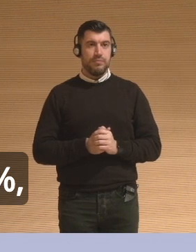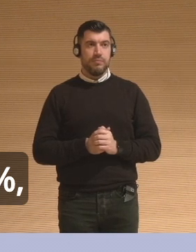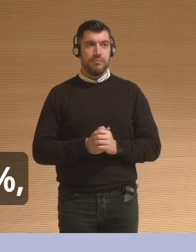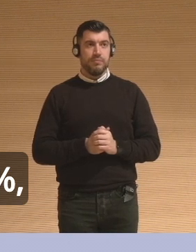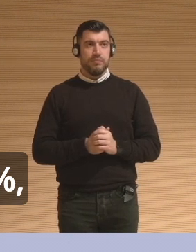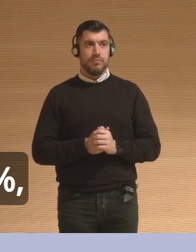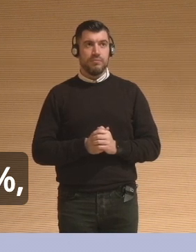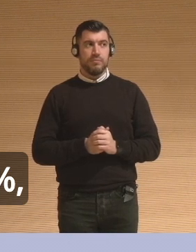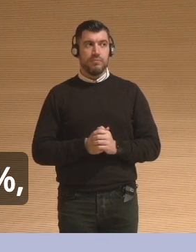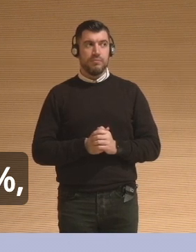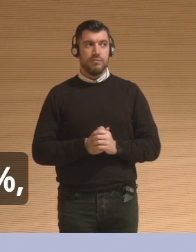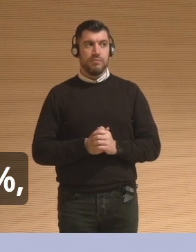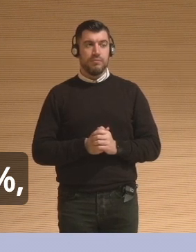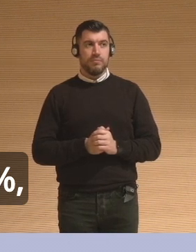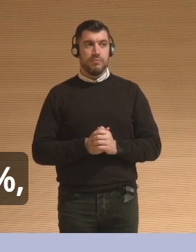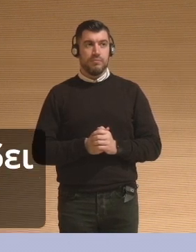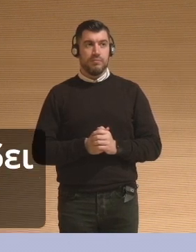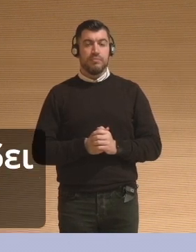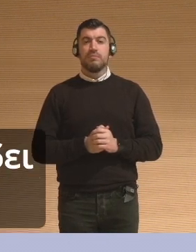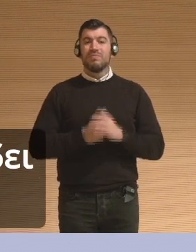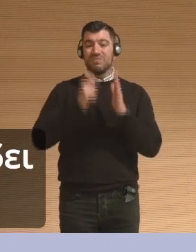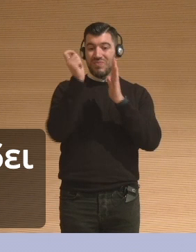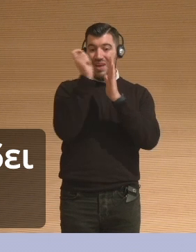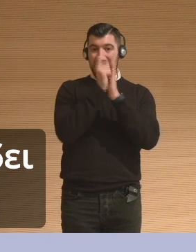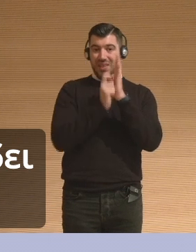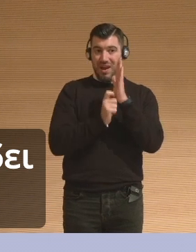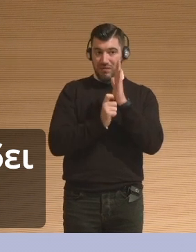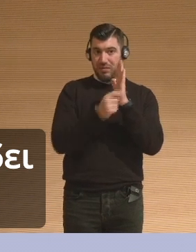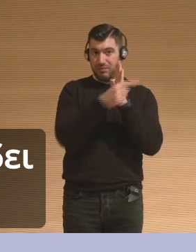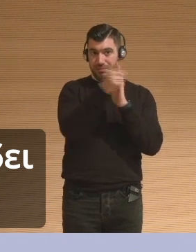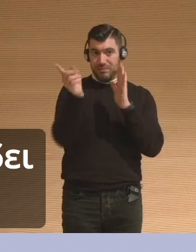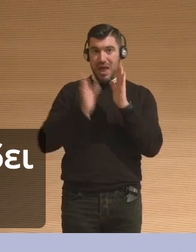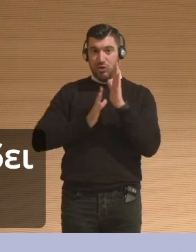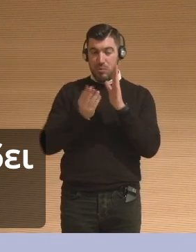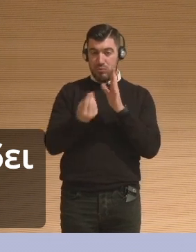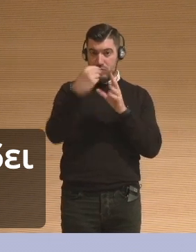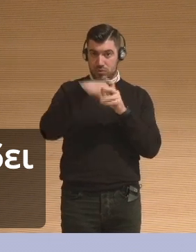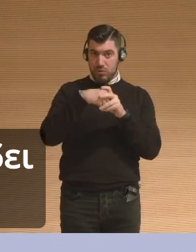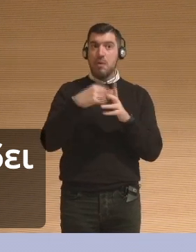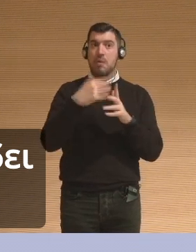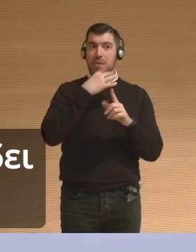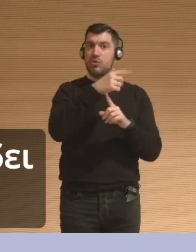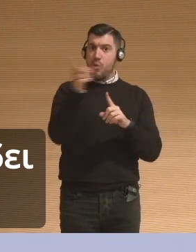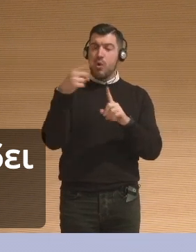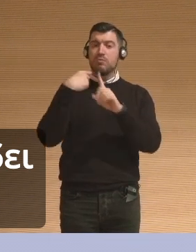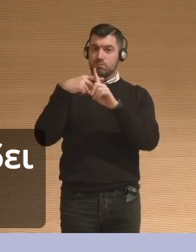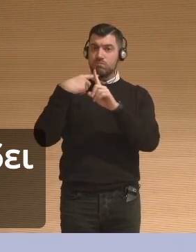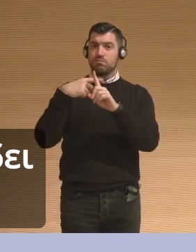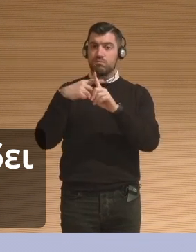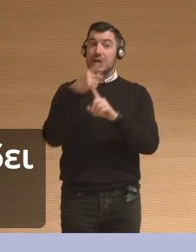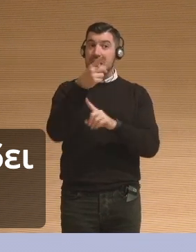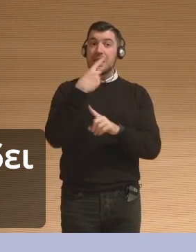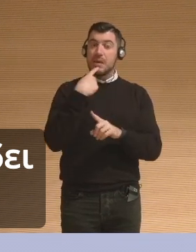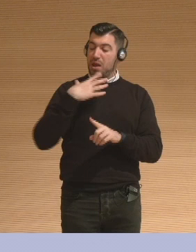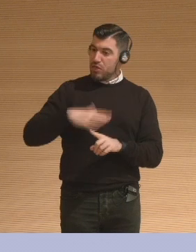researchers found that almost 70% of those in the bento condition actually believed that they had engaged